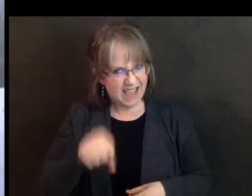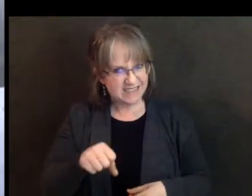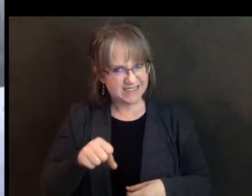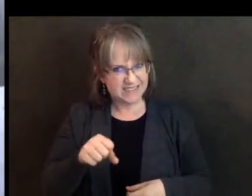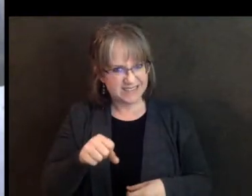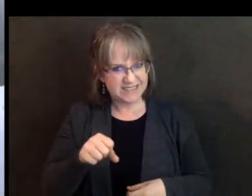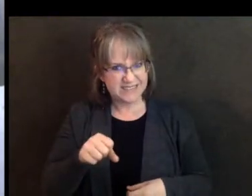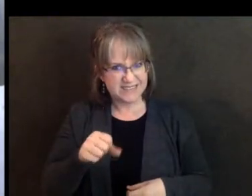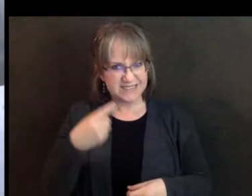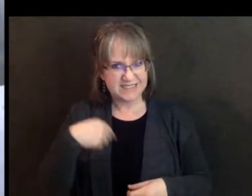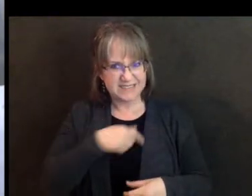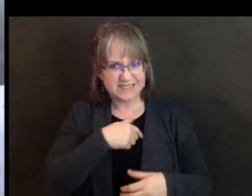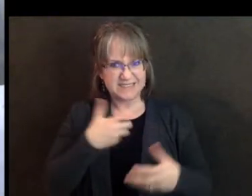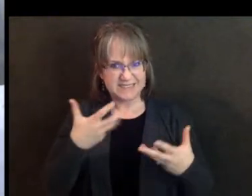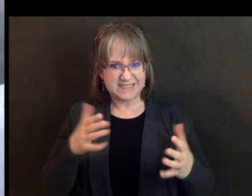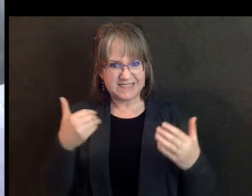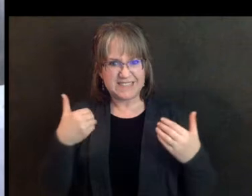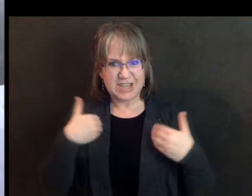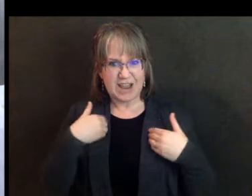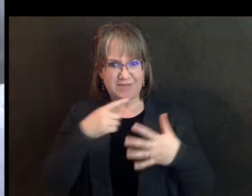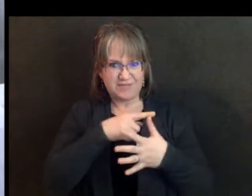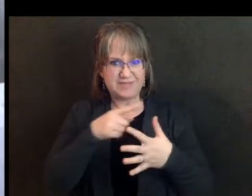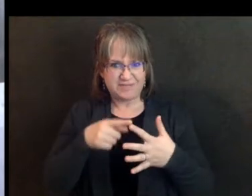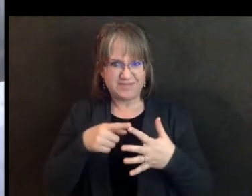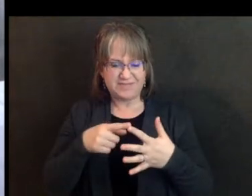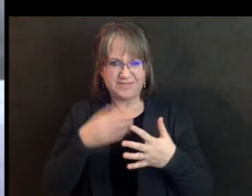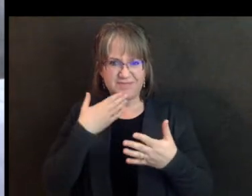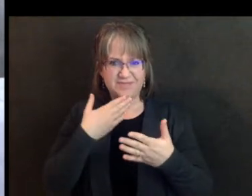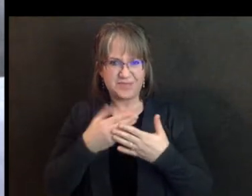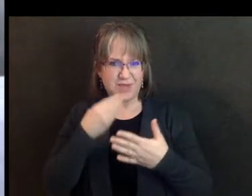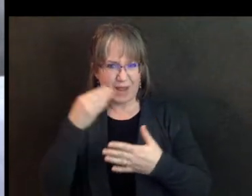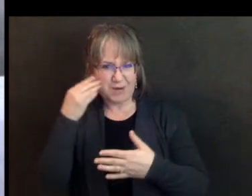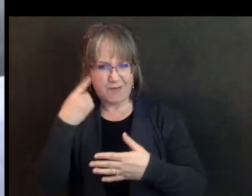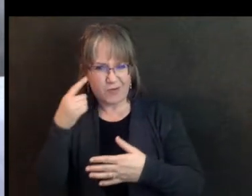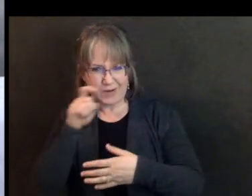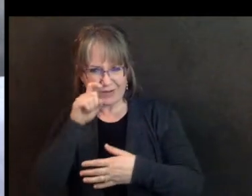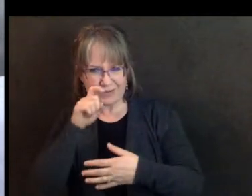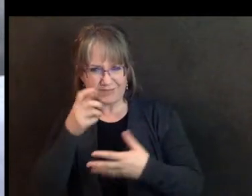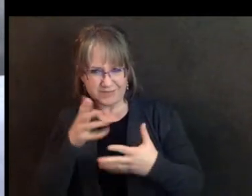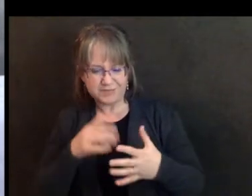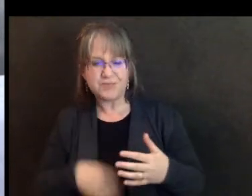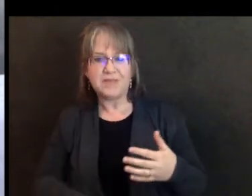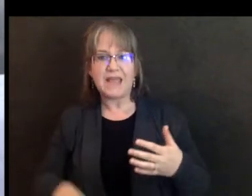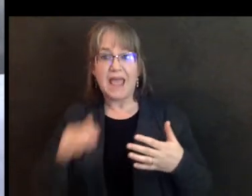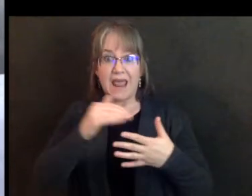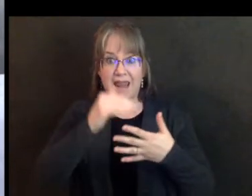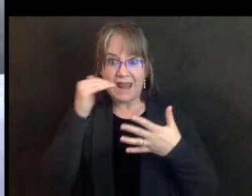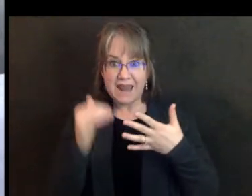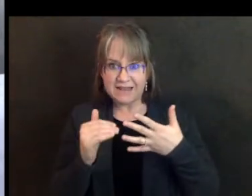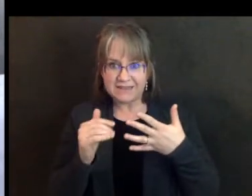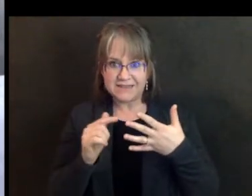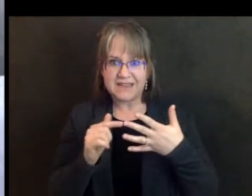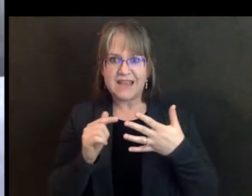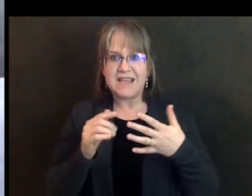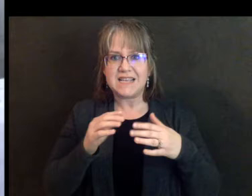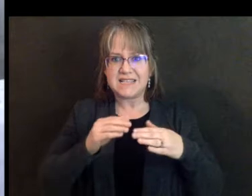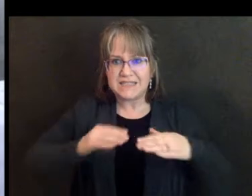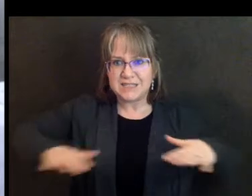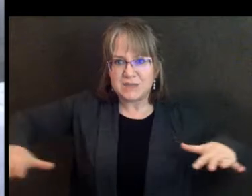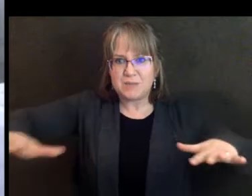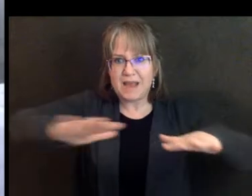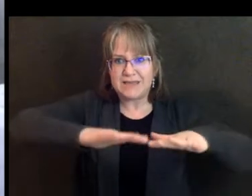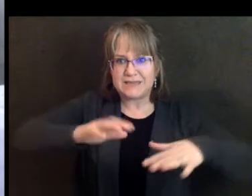of what makes up a habitat for bald eagles, so we're good there. The next one I want to move on to is space. Now if you look behind